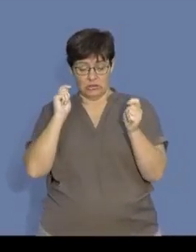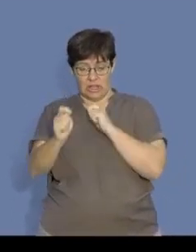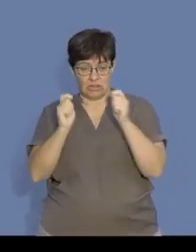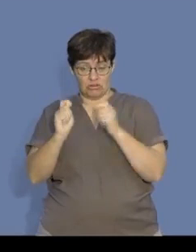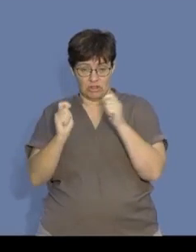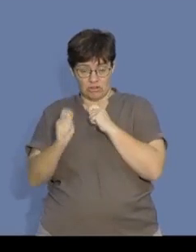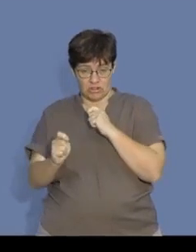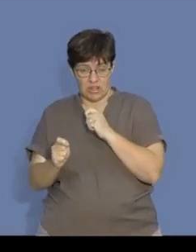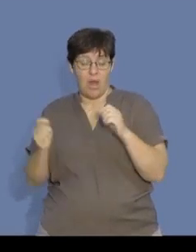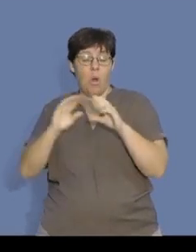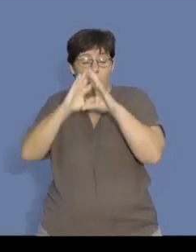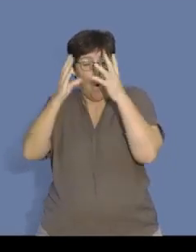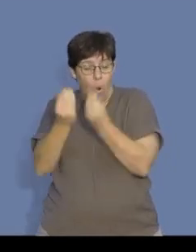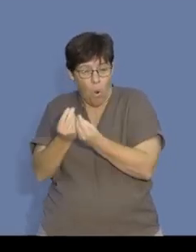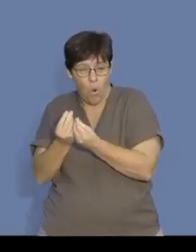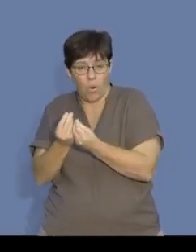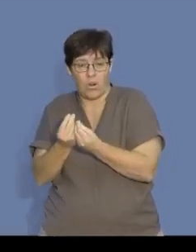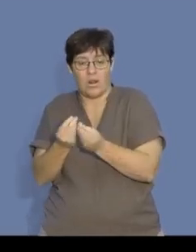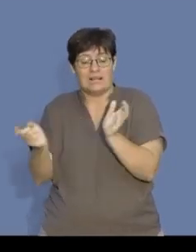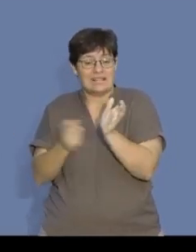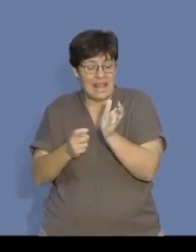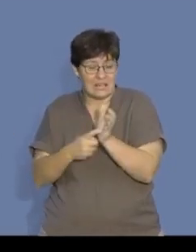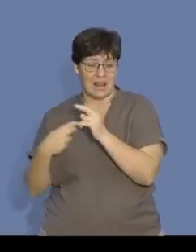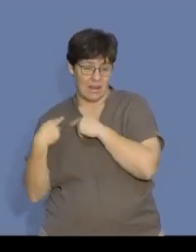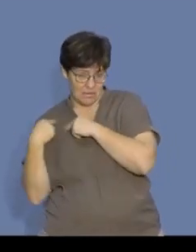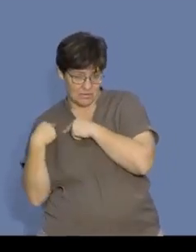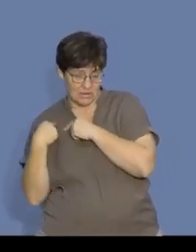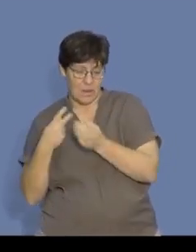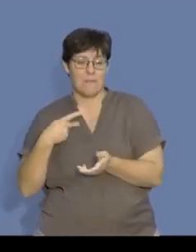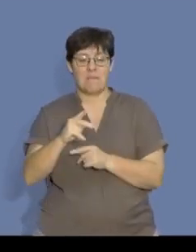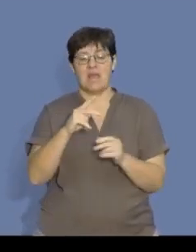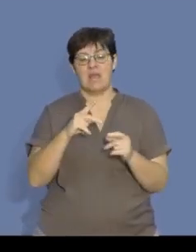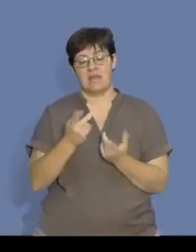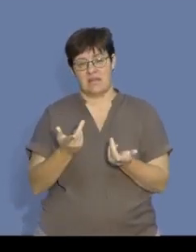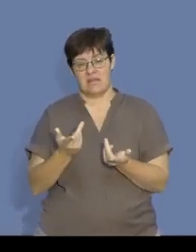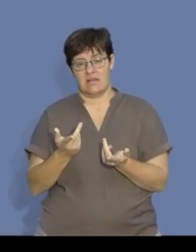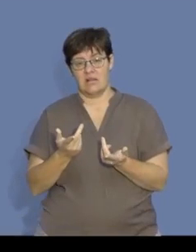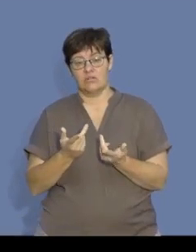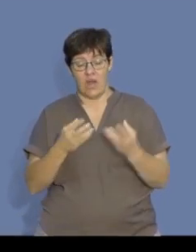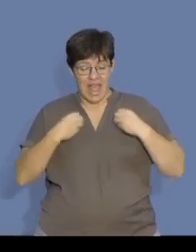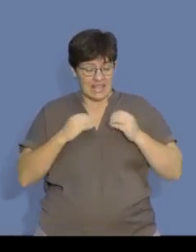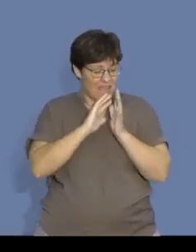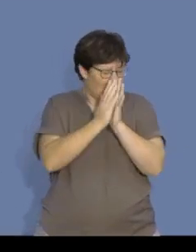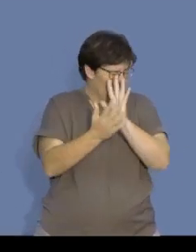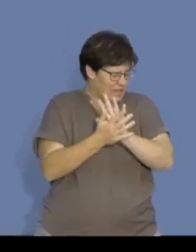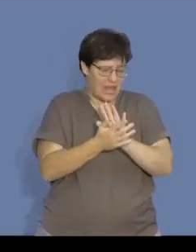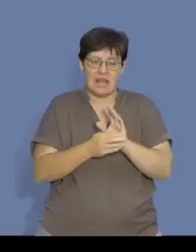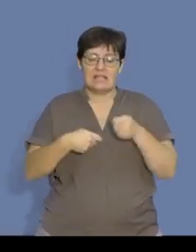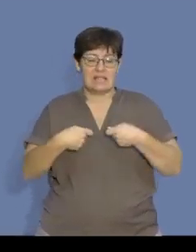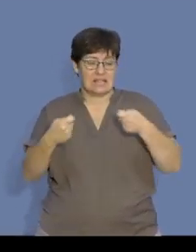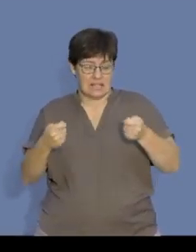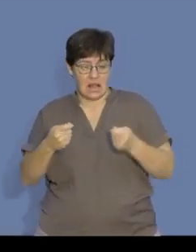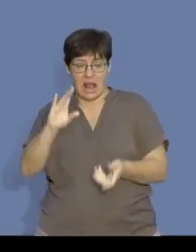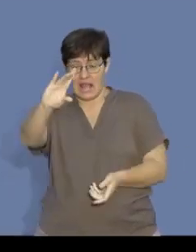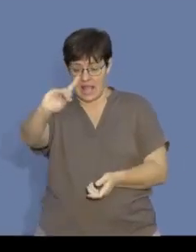time total debt or total liability after converting total assets